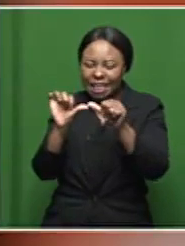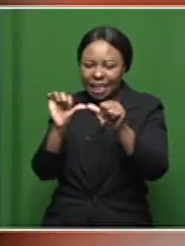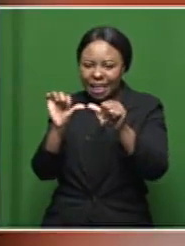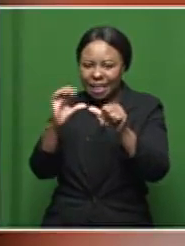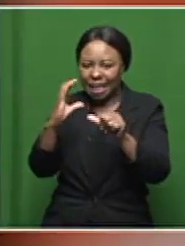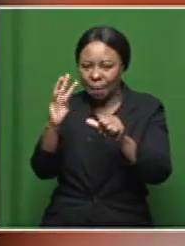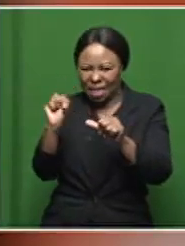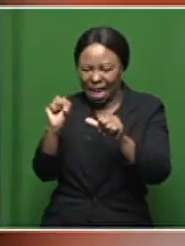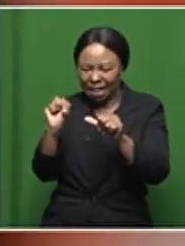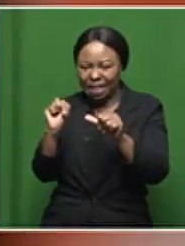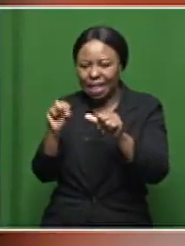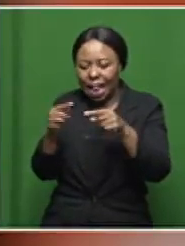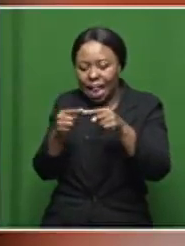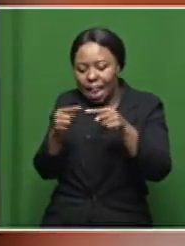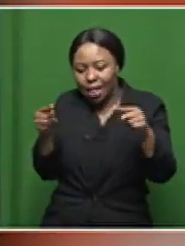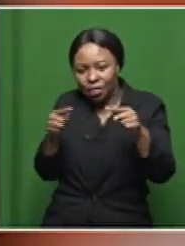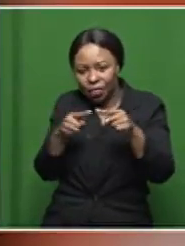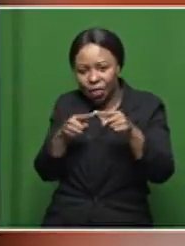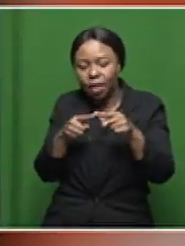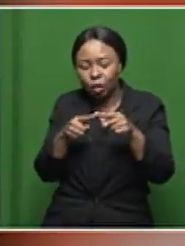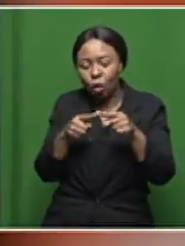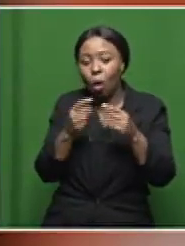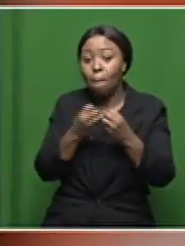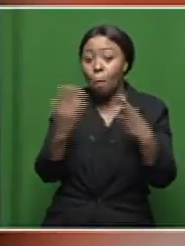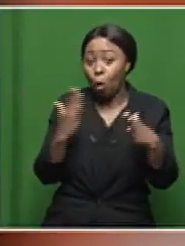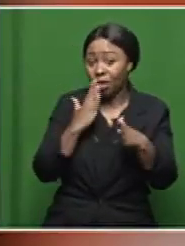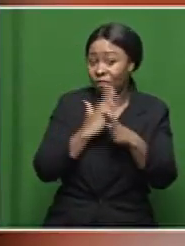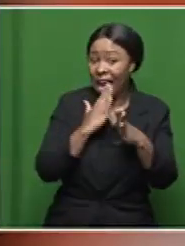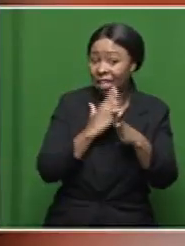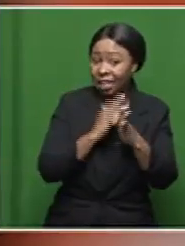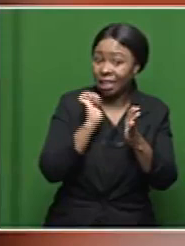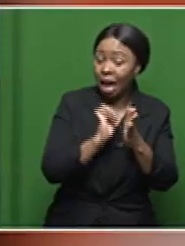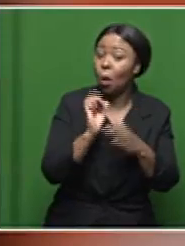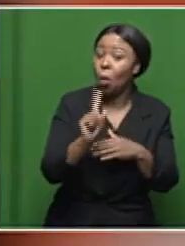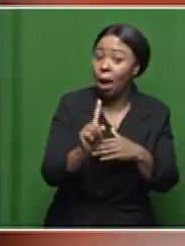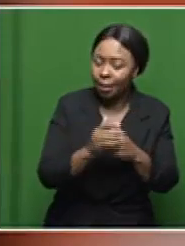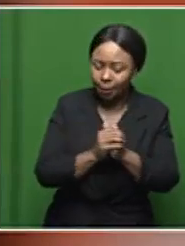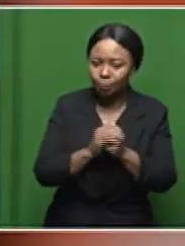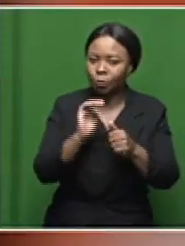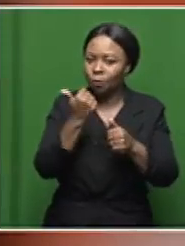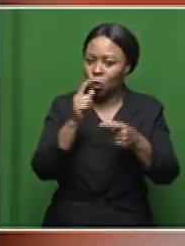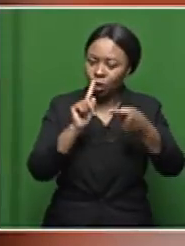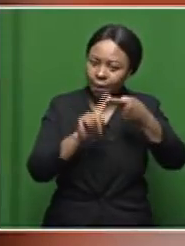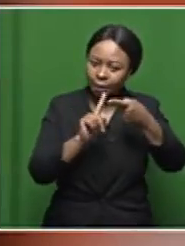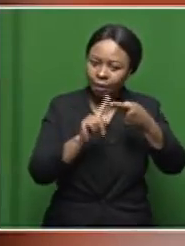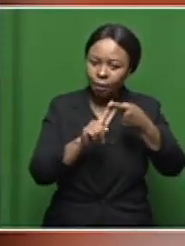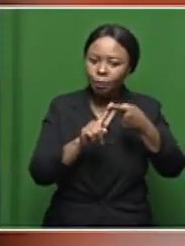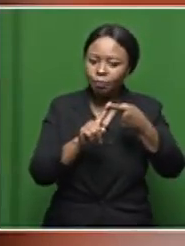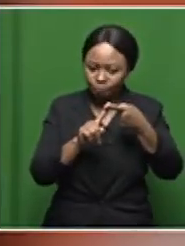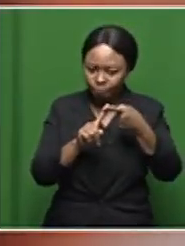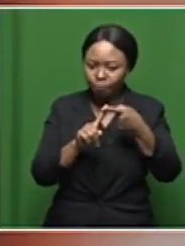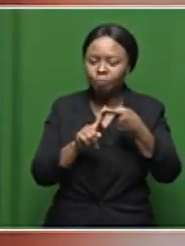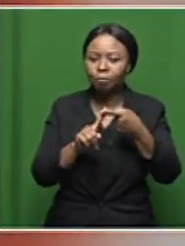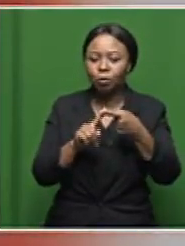anatomical size of it. And I mean, the most functions that it offers. So first and foremost, is to